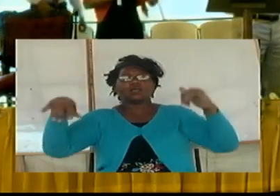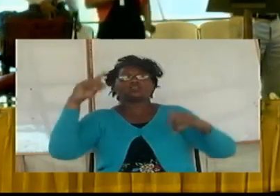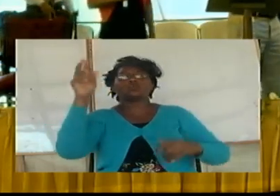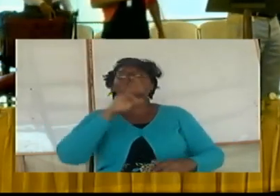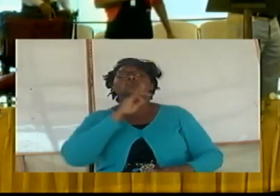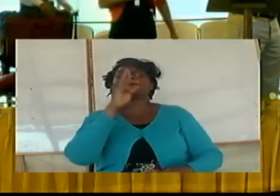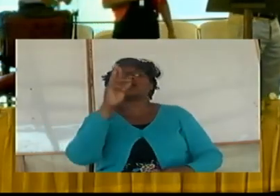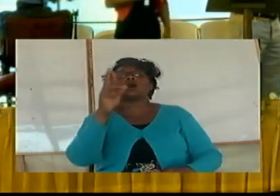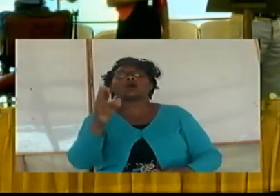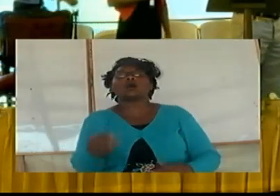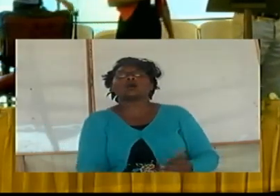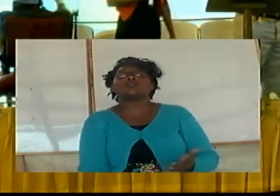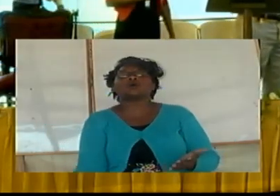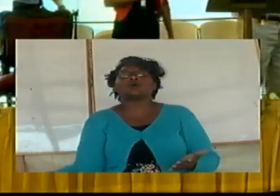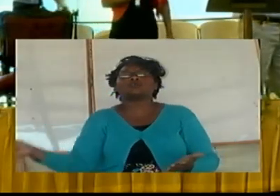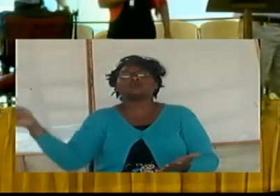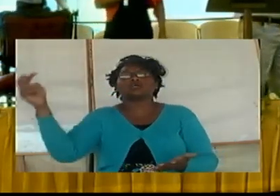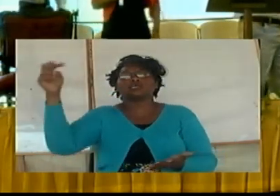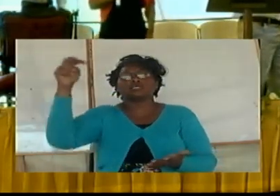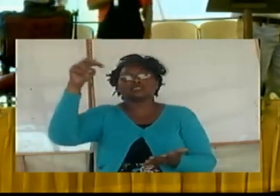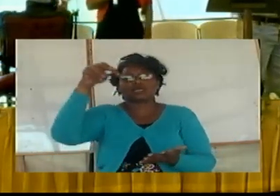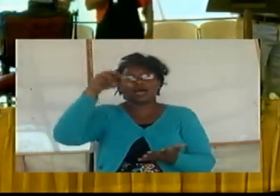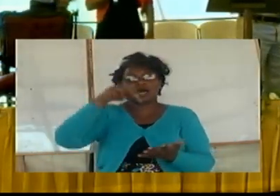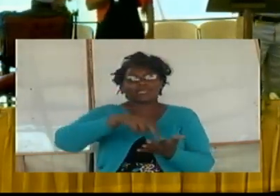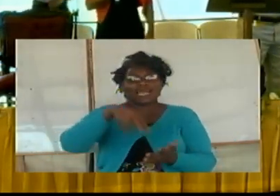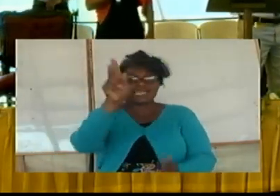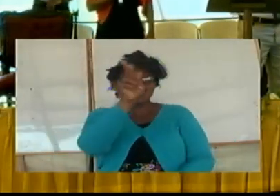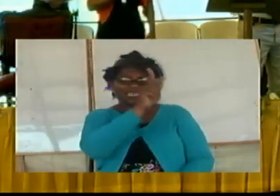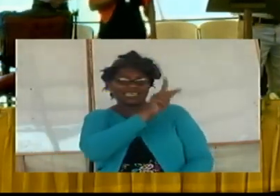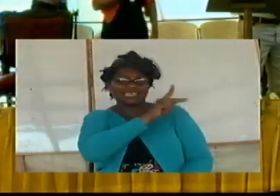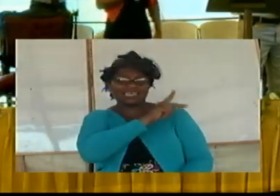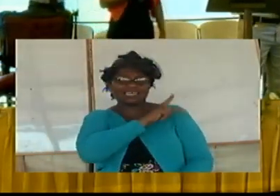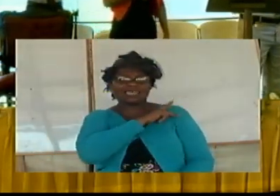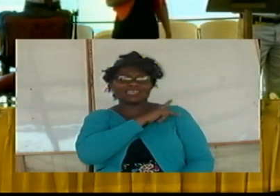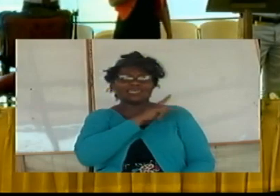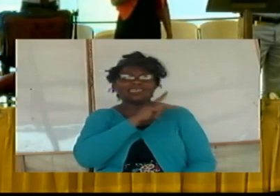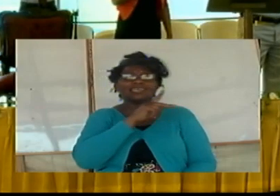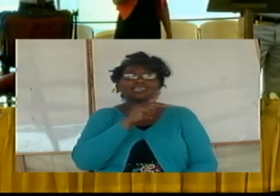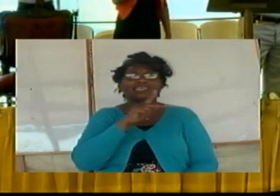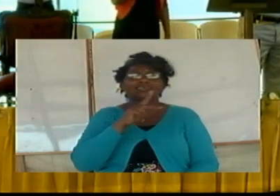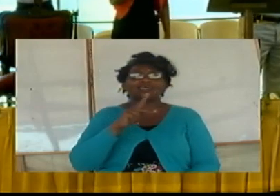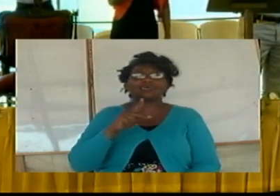Lord, you the risen